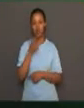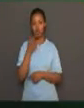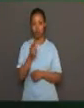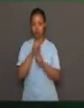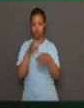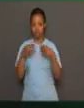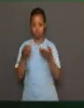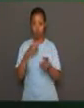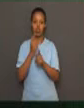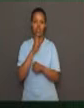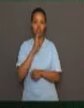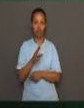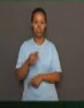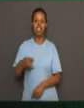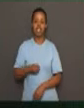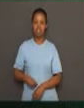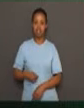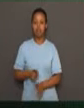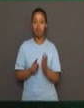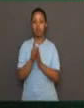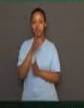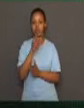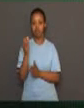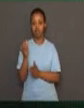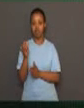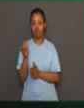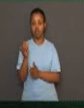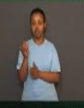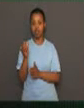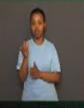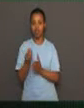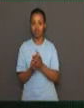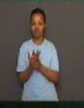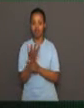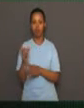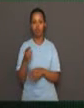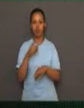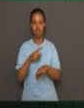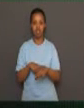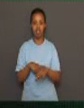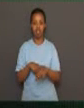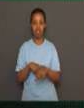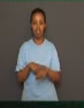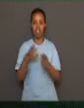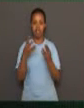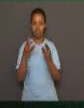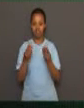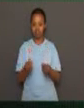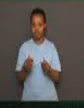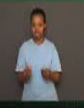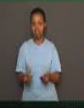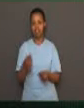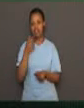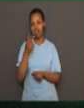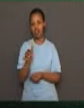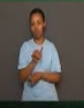the embryos grow and develop, they become less and less similar.